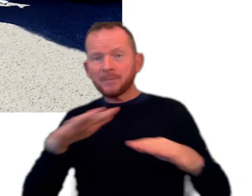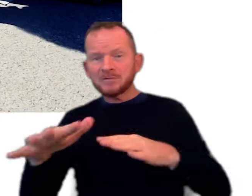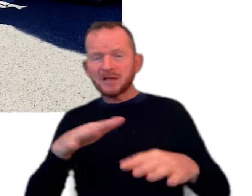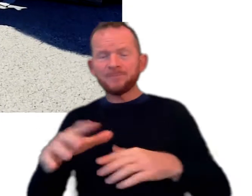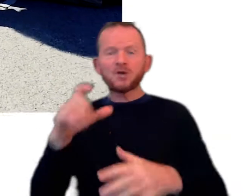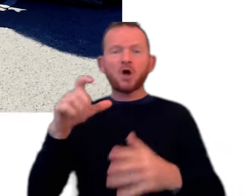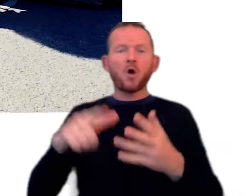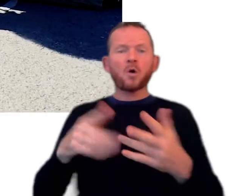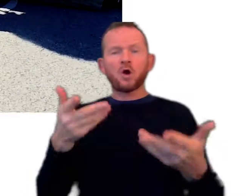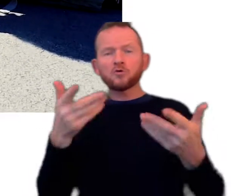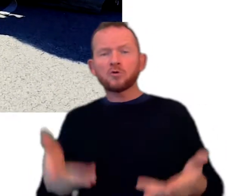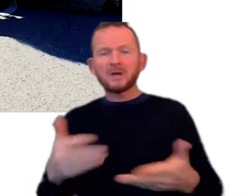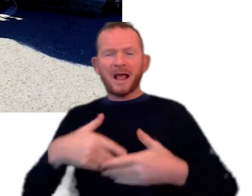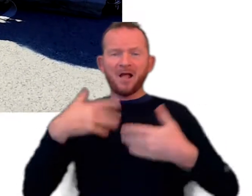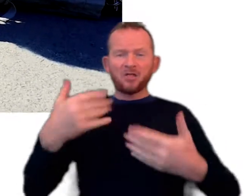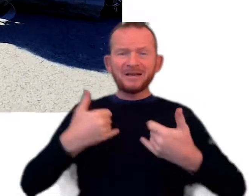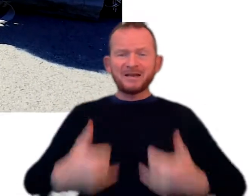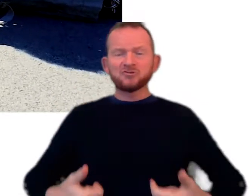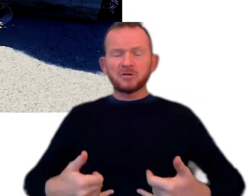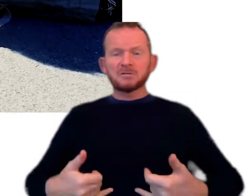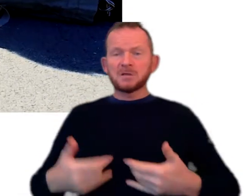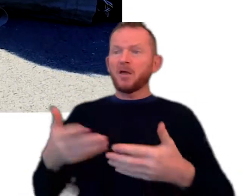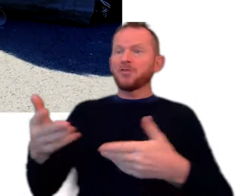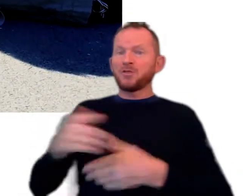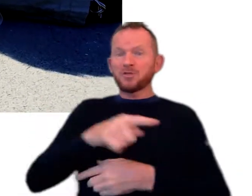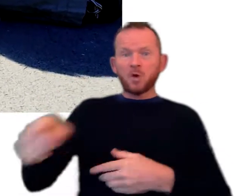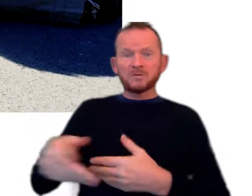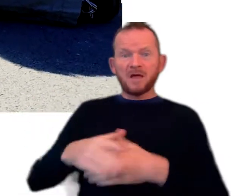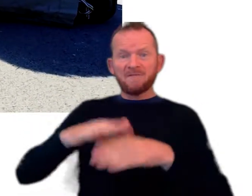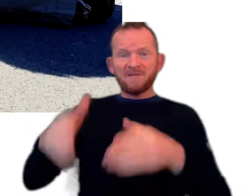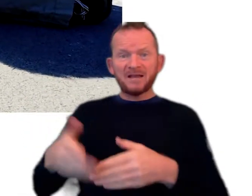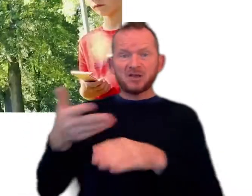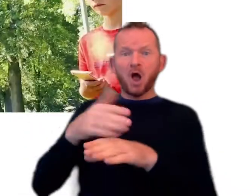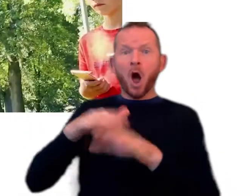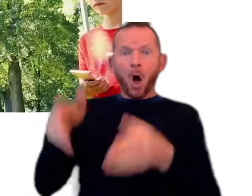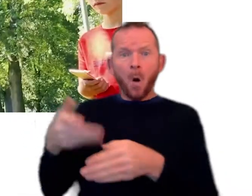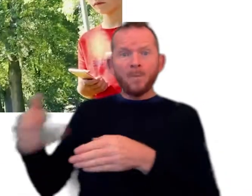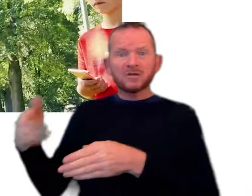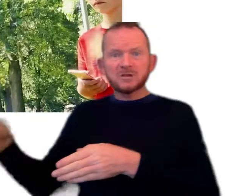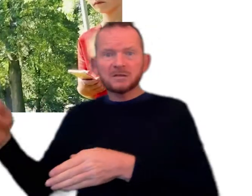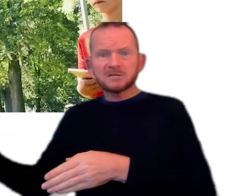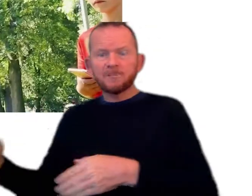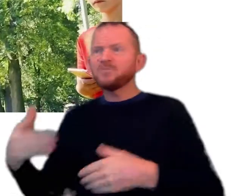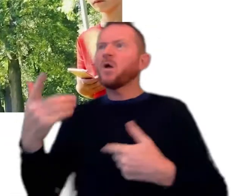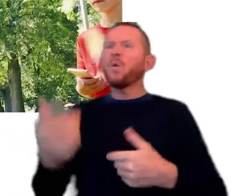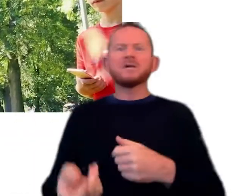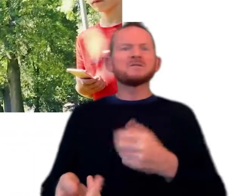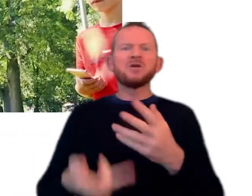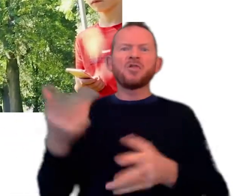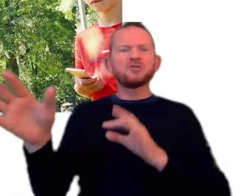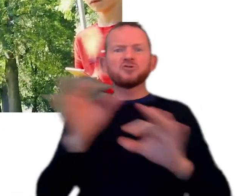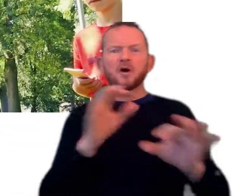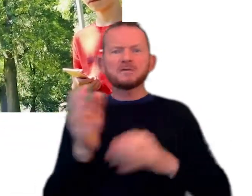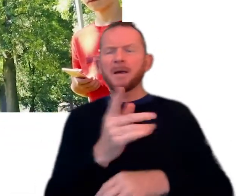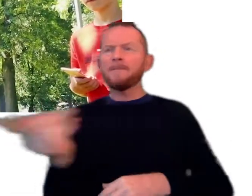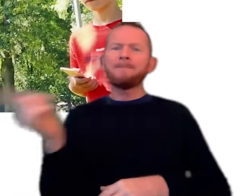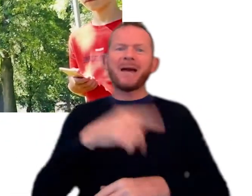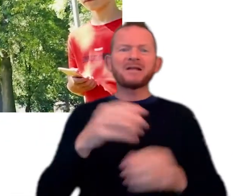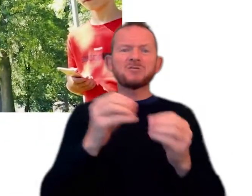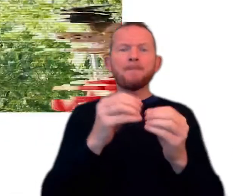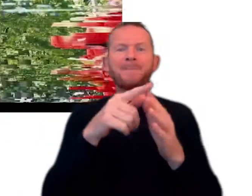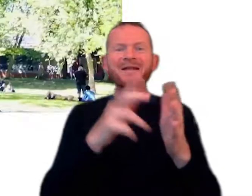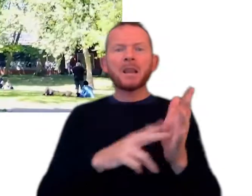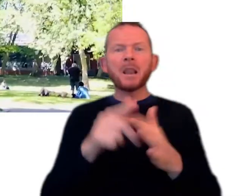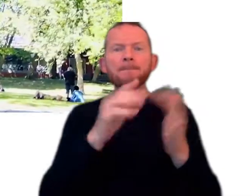who are facing homelessness. Because what is the alternative? We return to Bedlam? We return to the Winterbourne